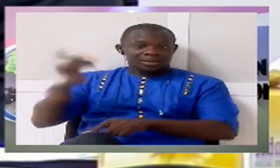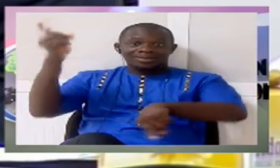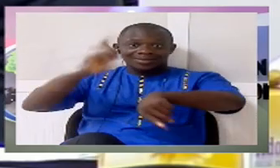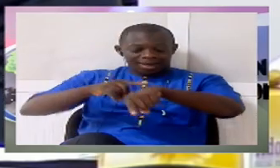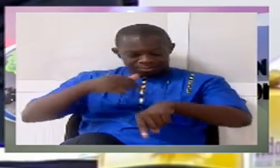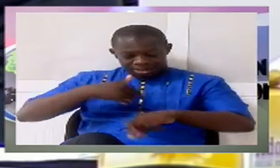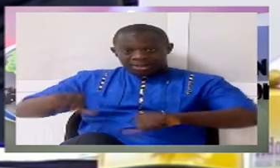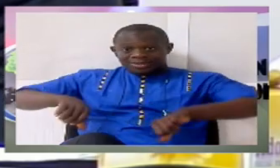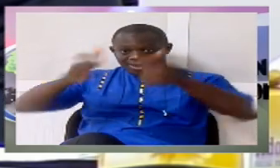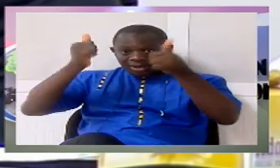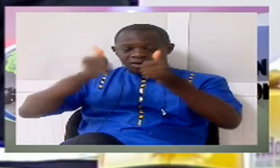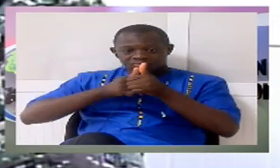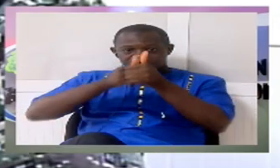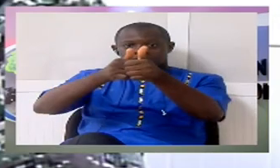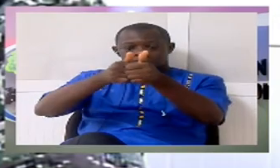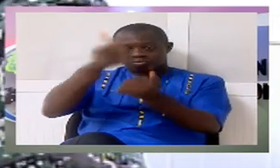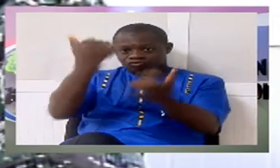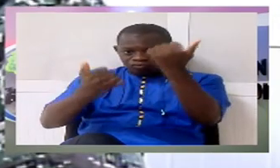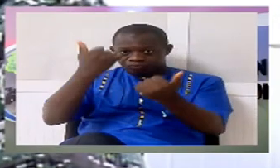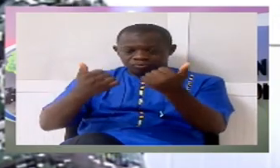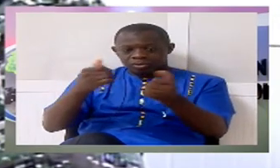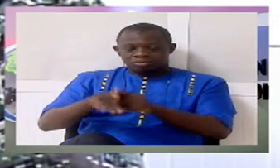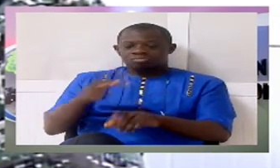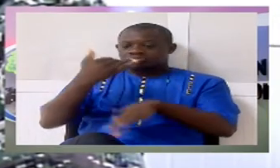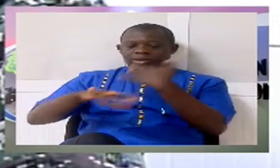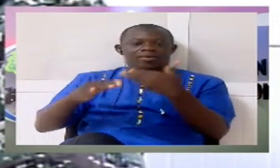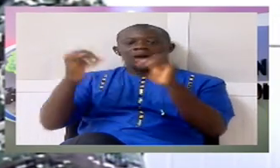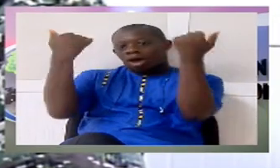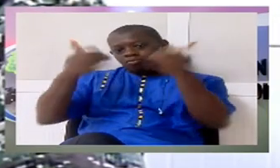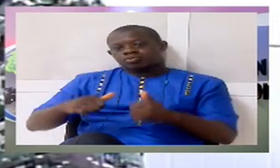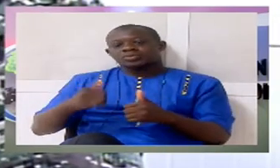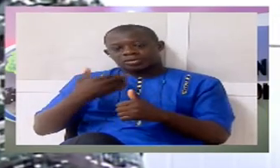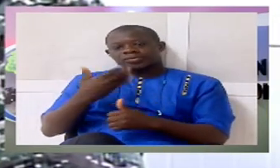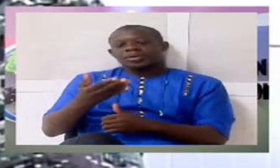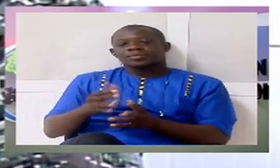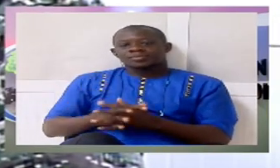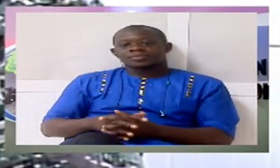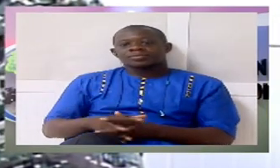Be careful what you say. It is true, but since I started taking part in the convoy,